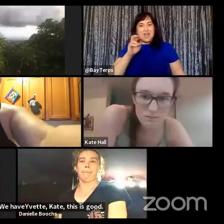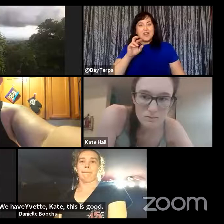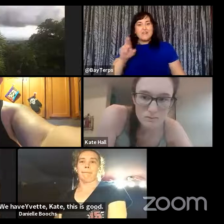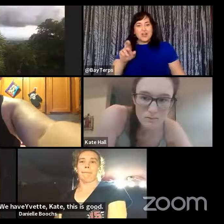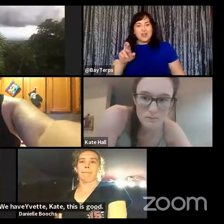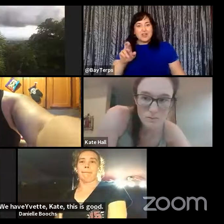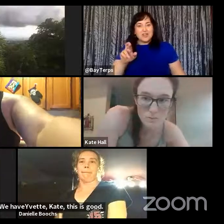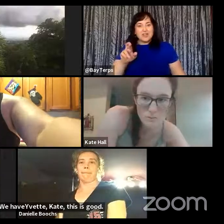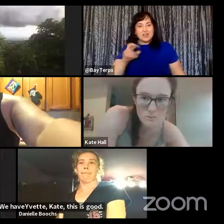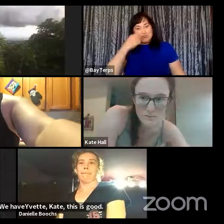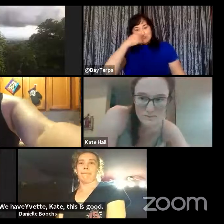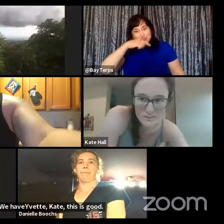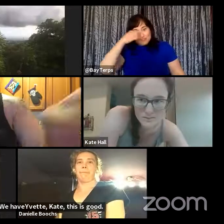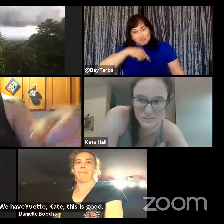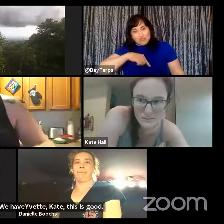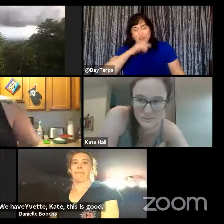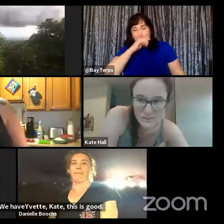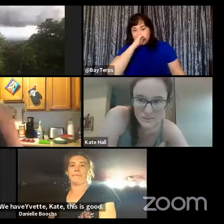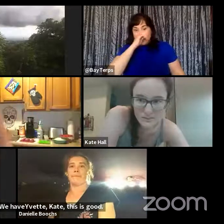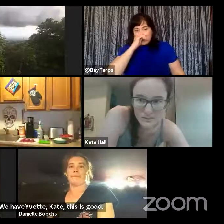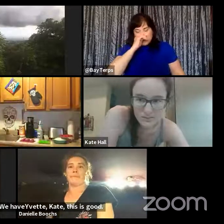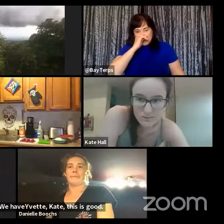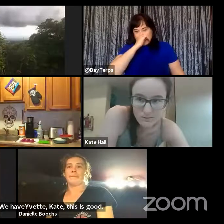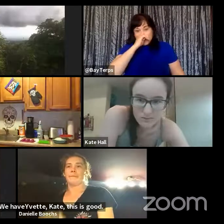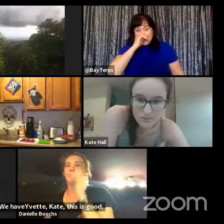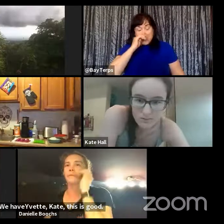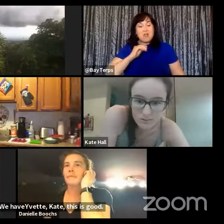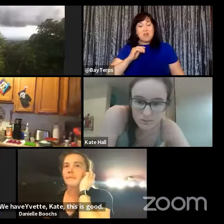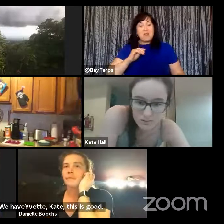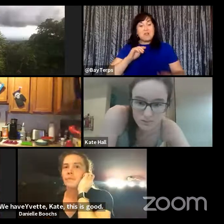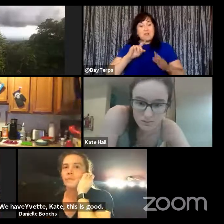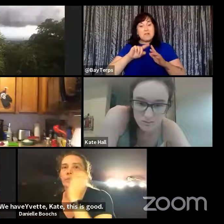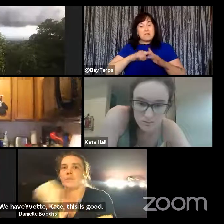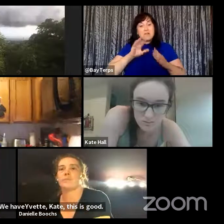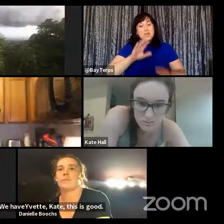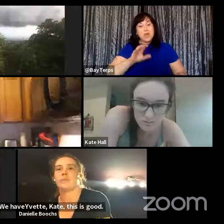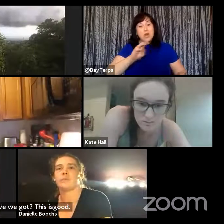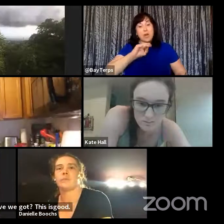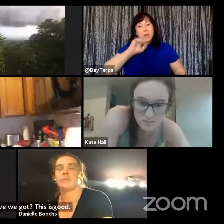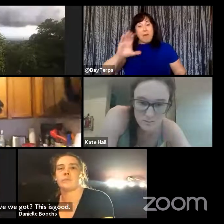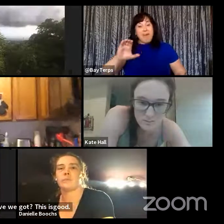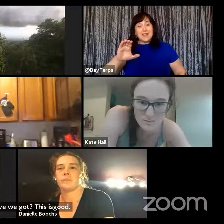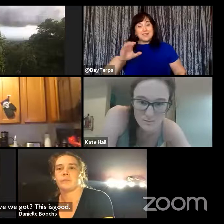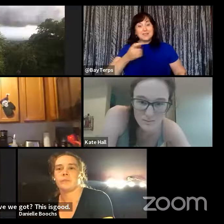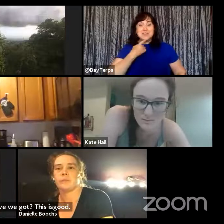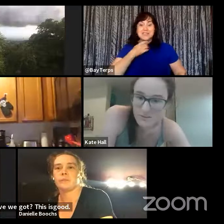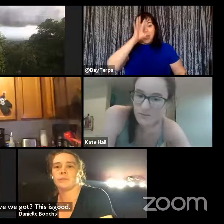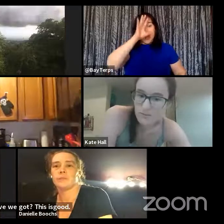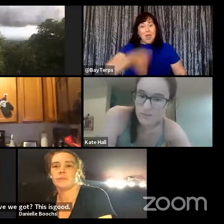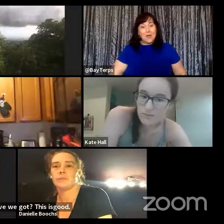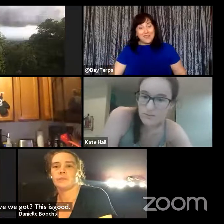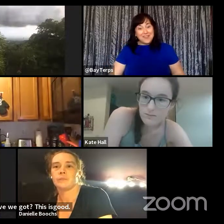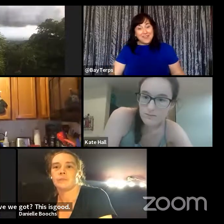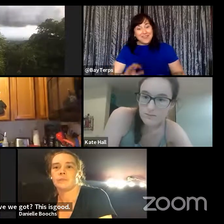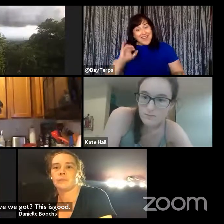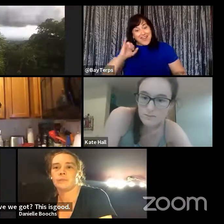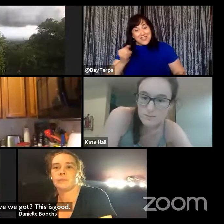don't mind, would you bring your mic up just so that we can say hello? Hi, Jennifer. How are you